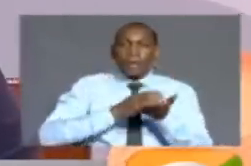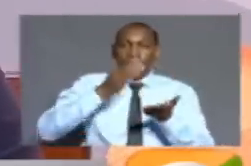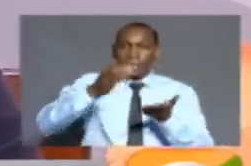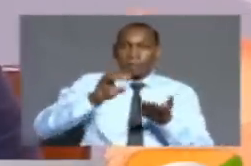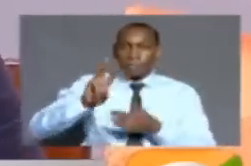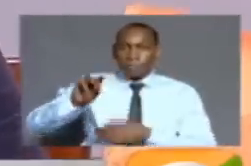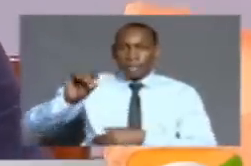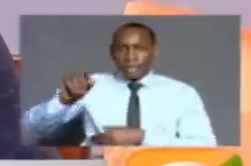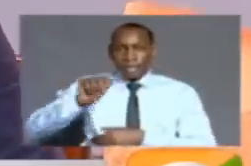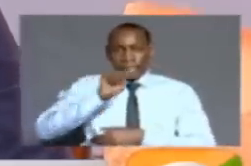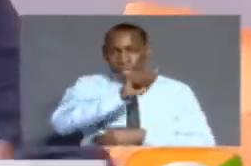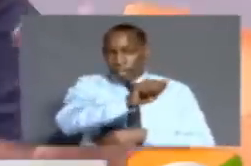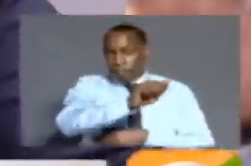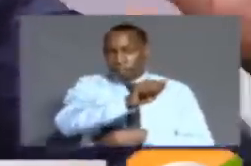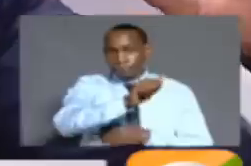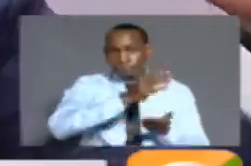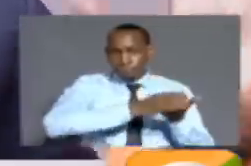A